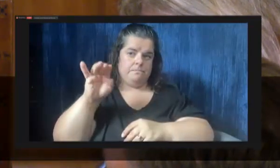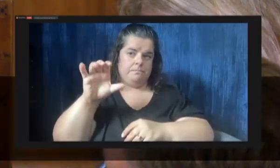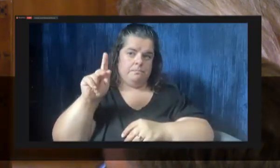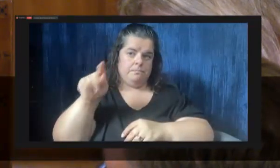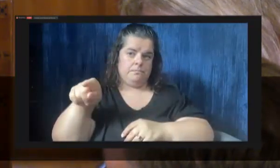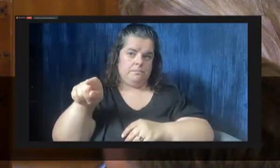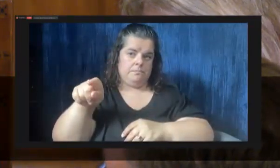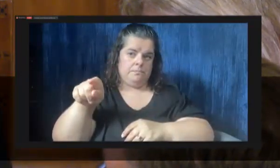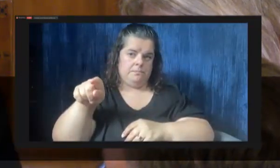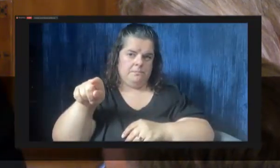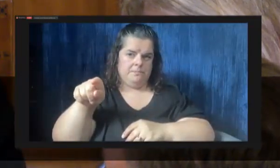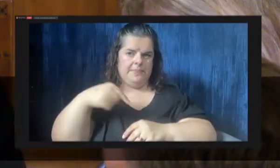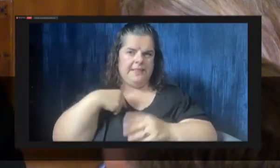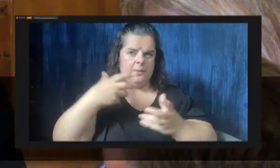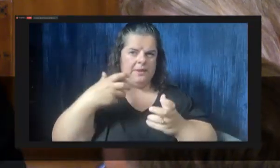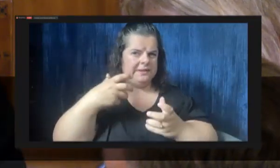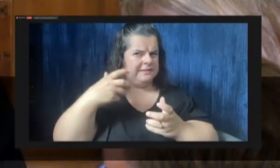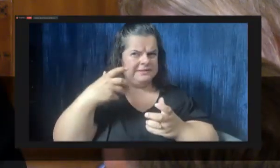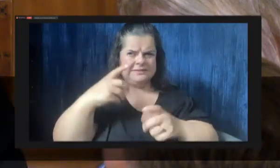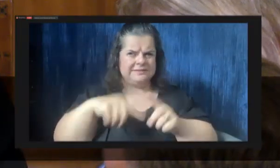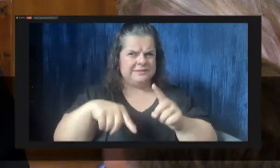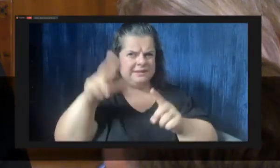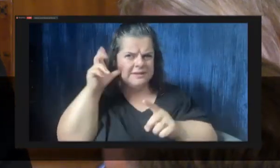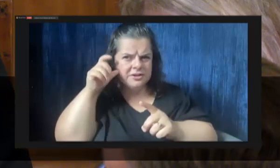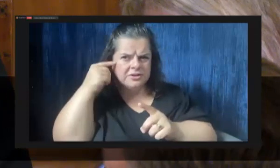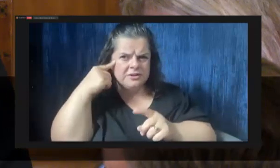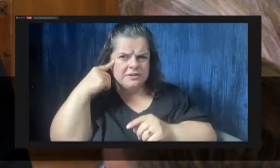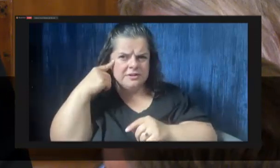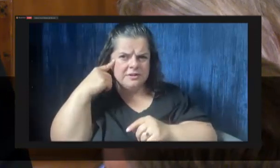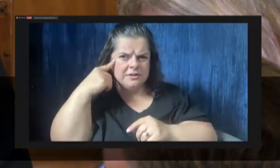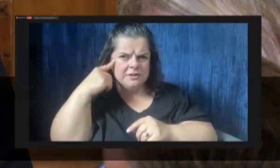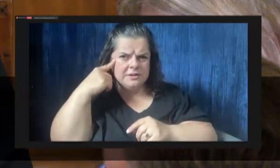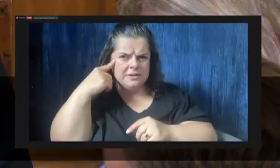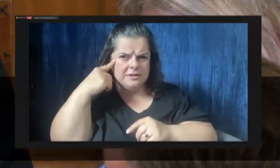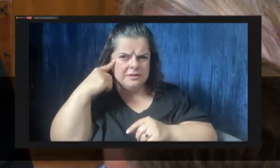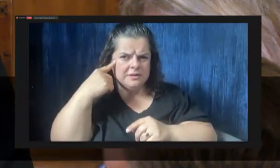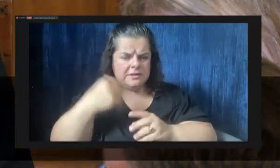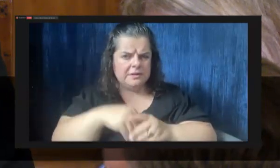Yes, I would like to first, but what I do want to say is,